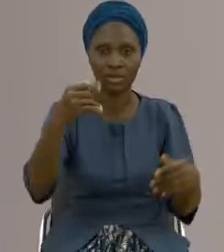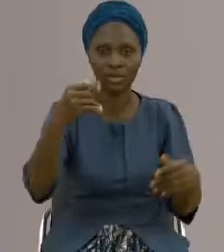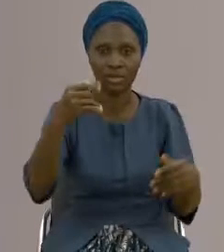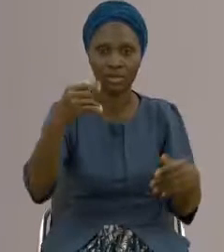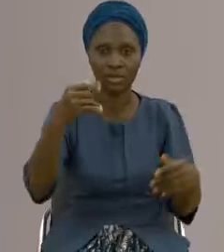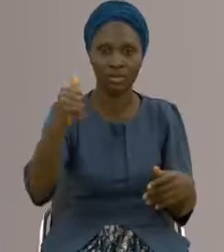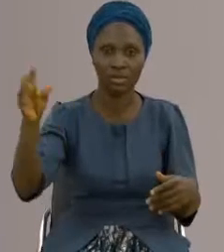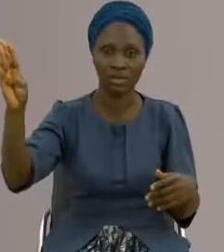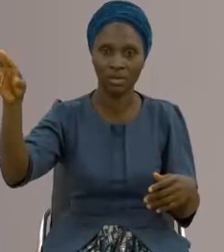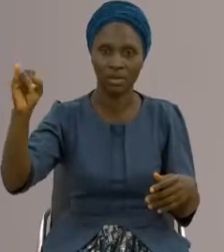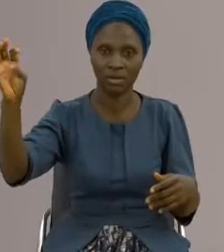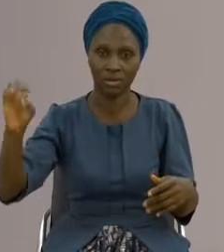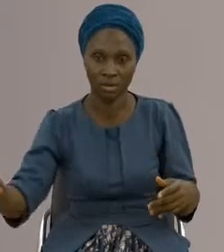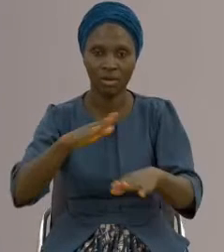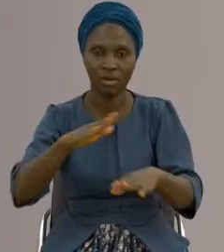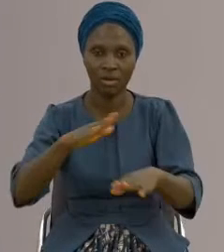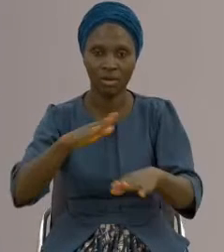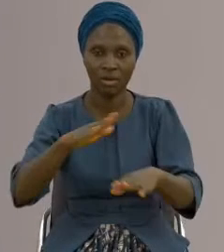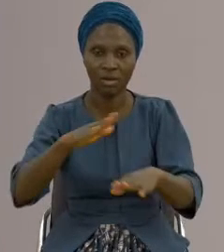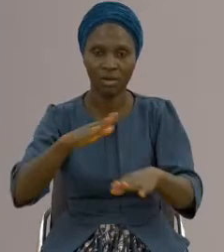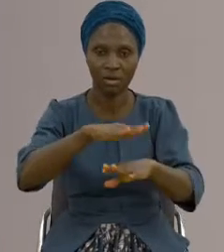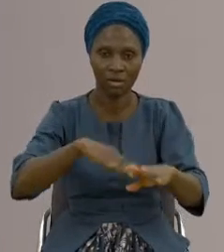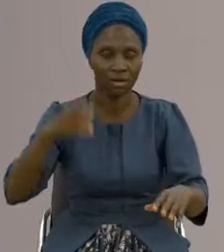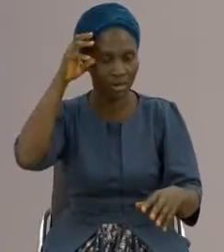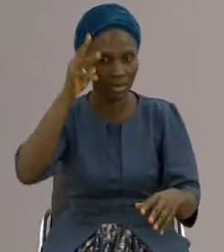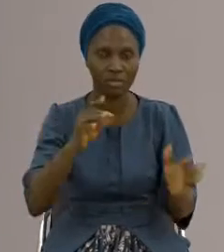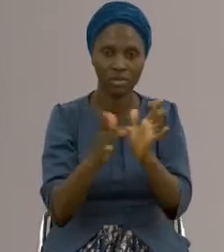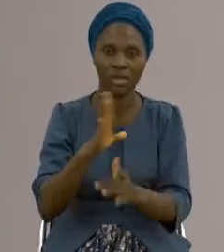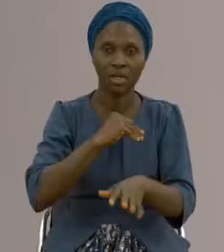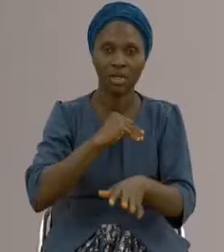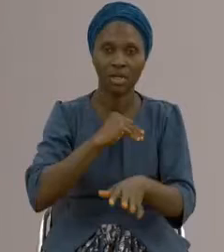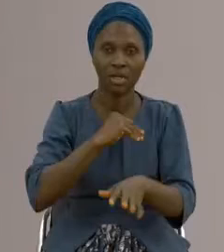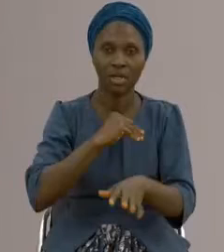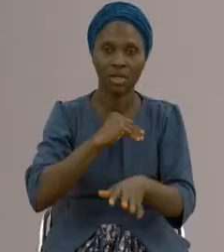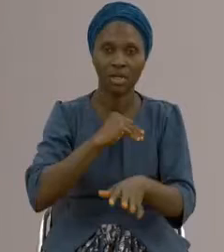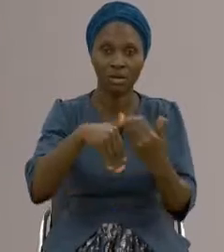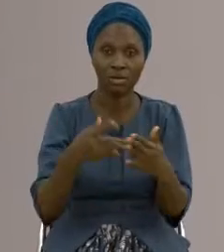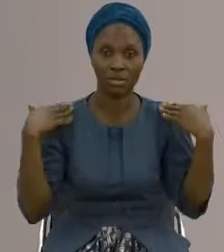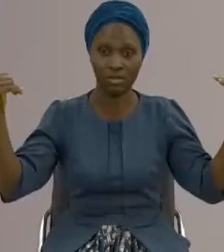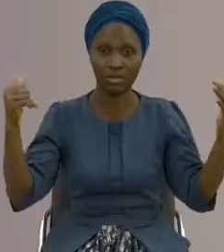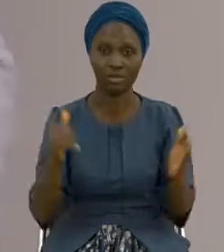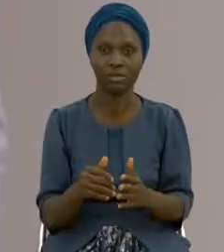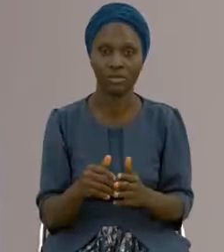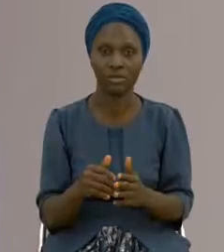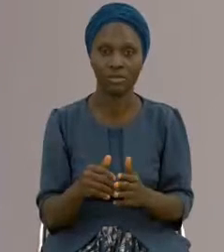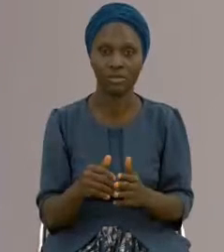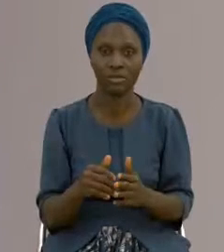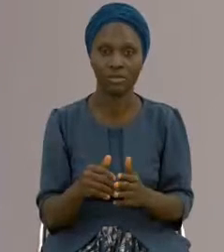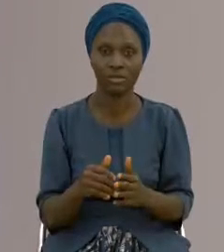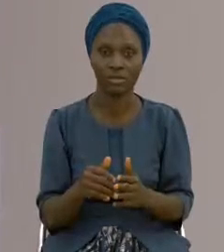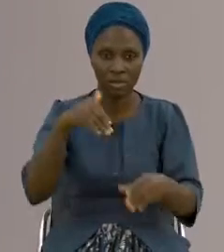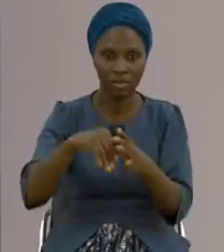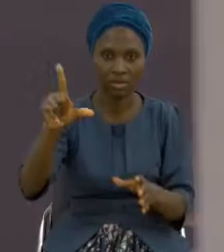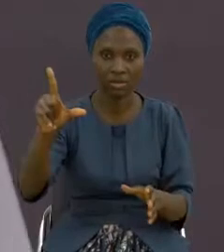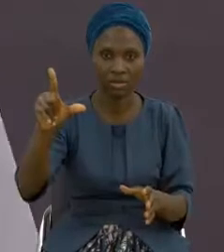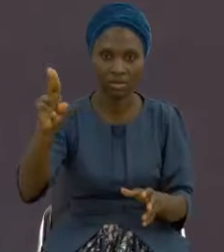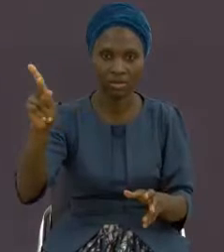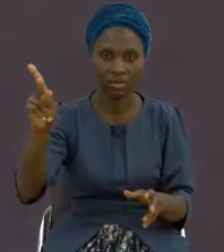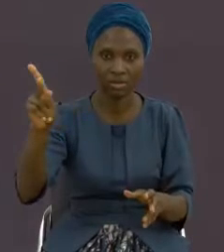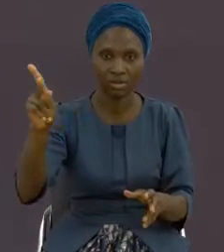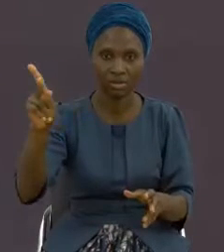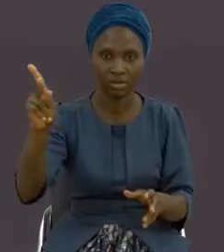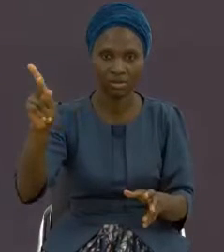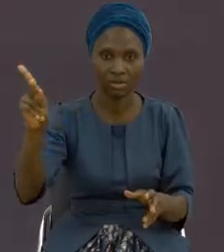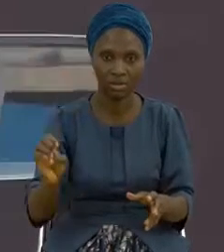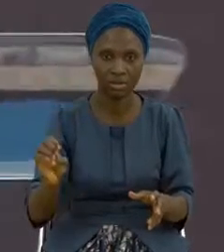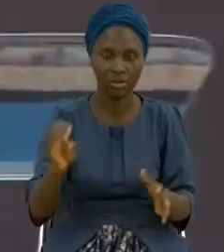sang, we just heard it now. In Luke chapter 2, they called his name